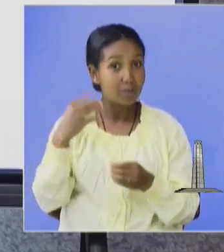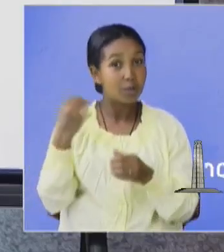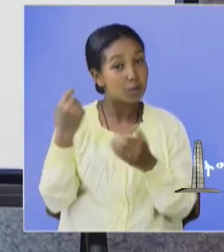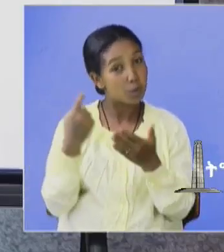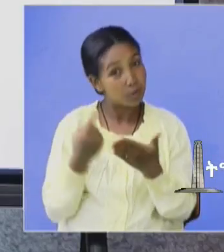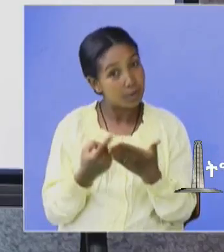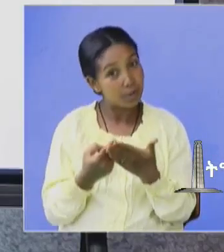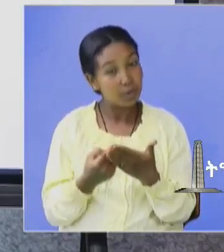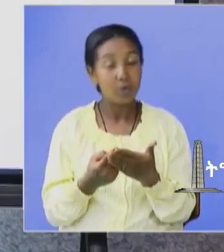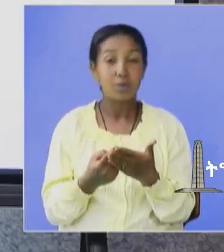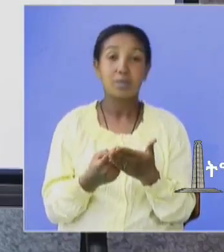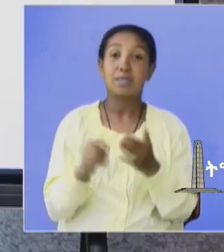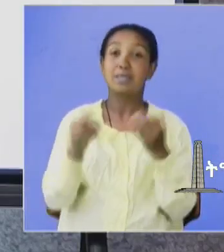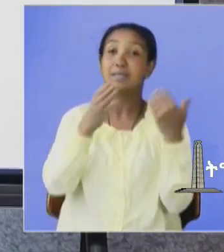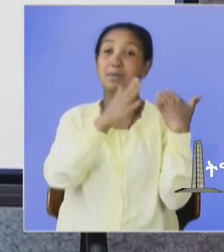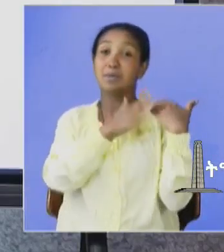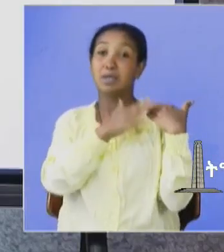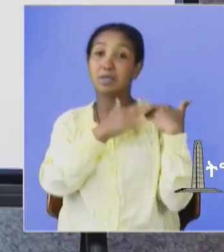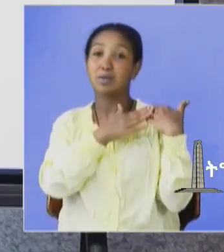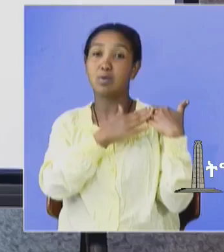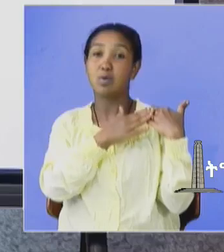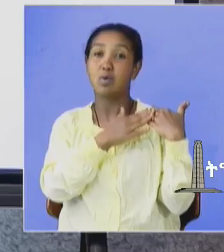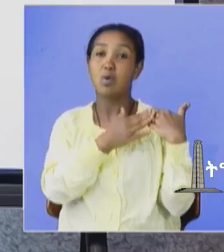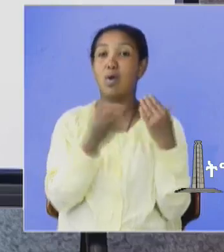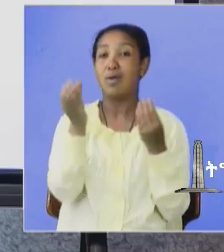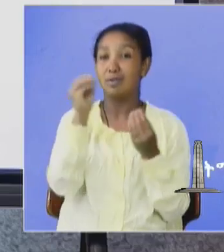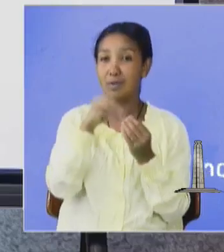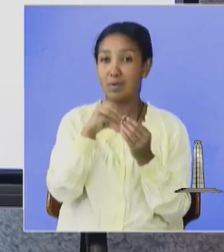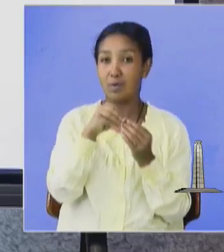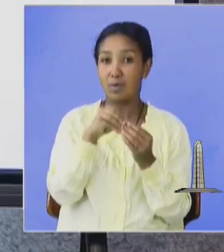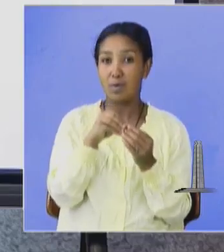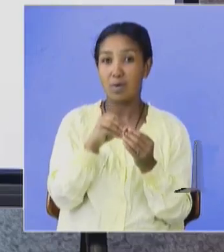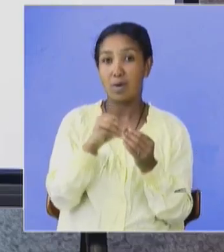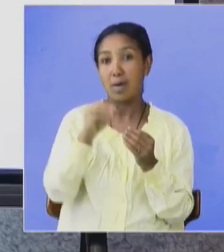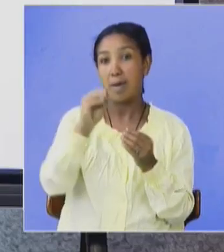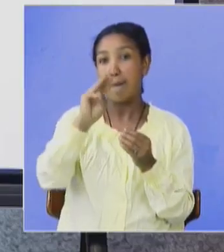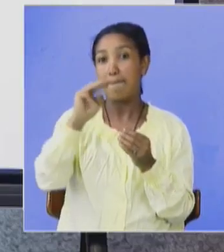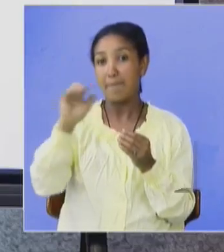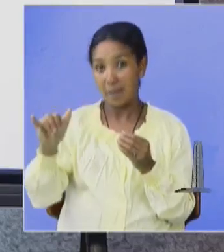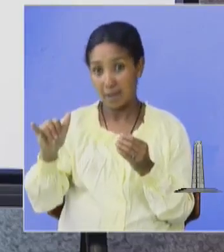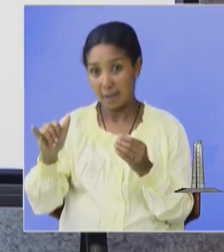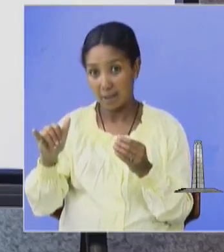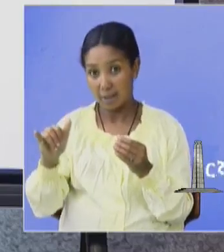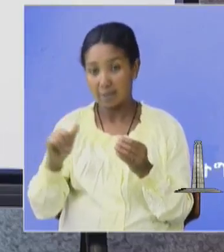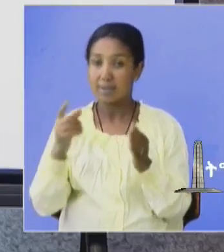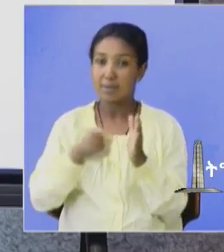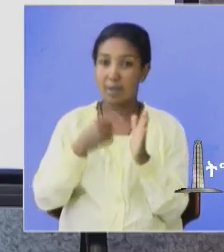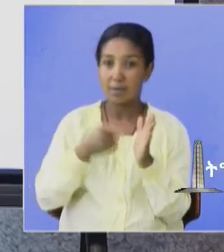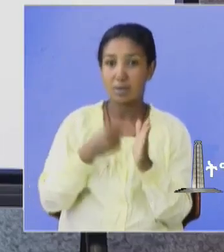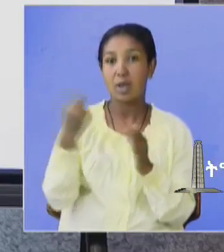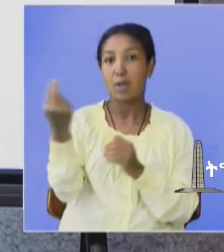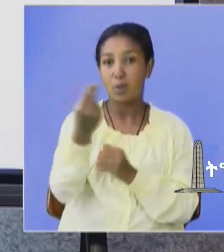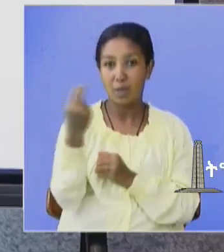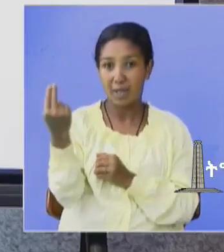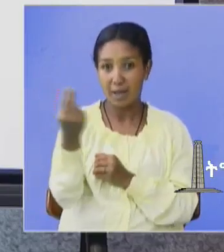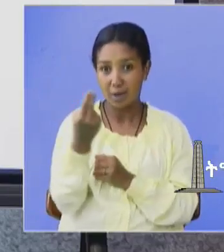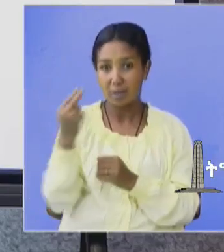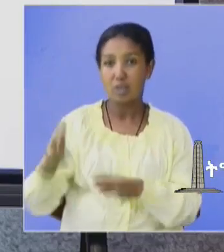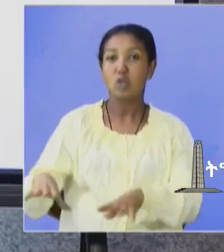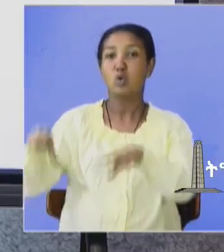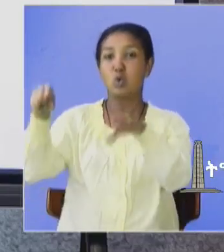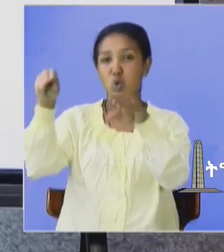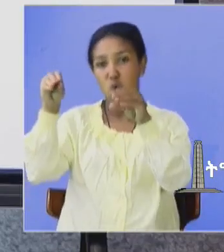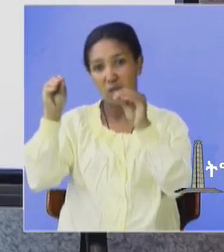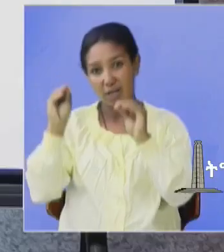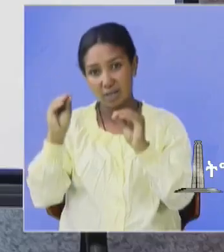also, when we say the subject, we can use also name, or sometimes we can use